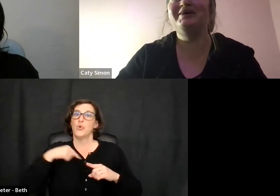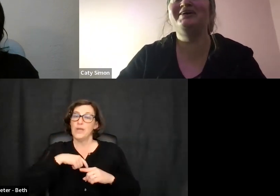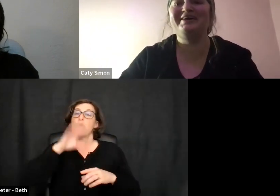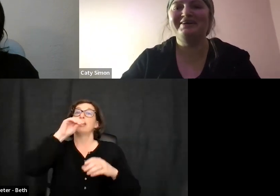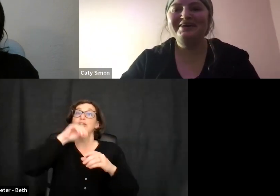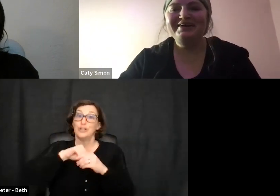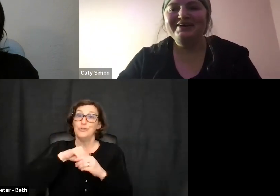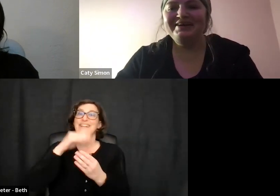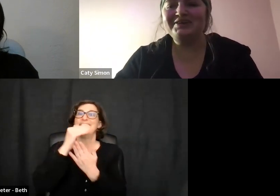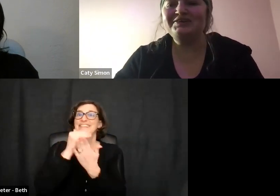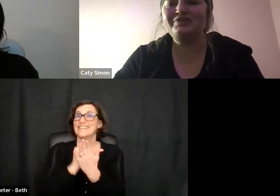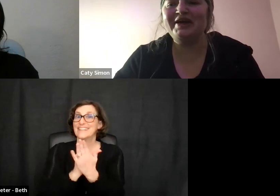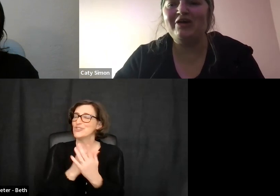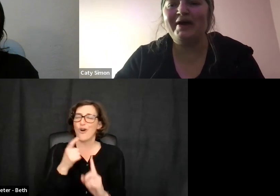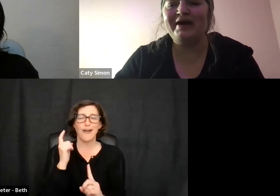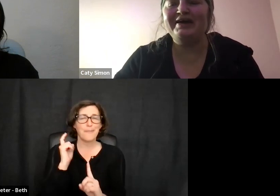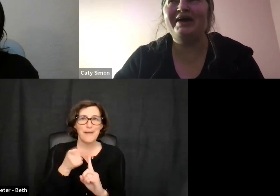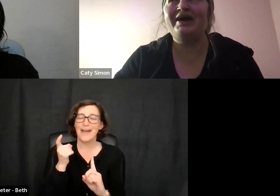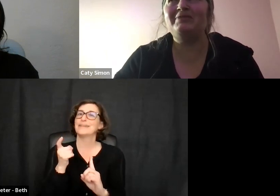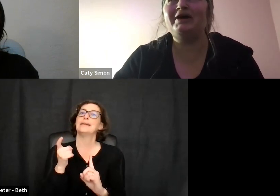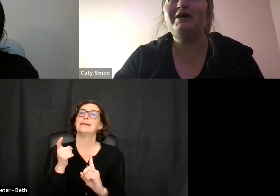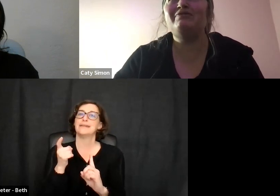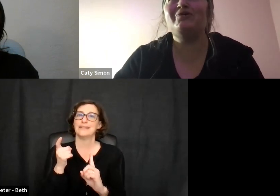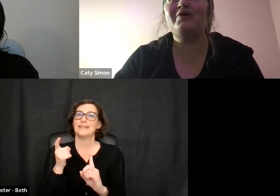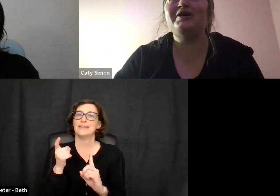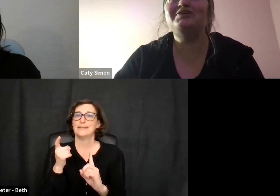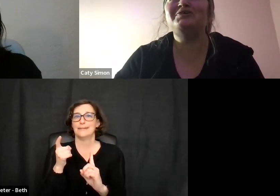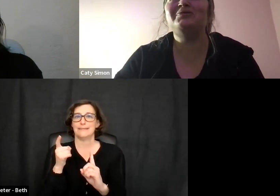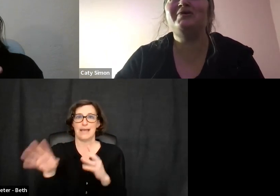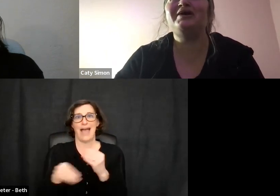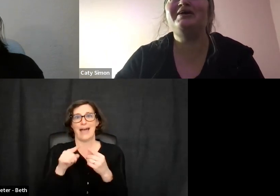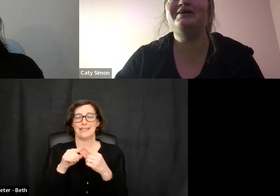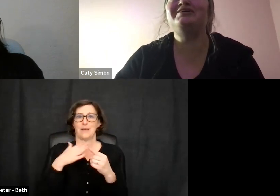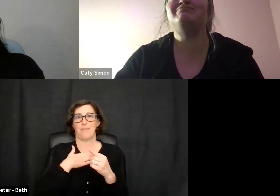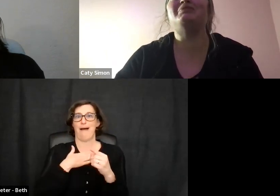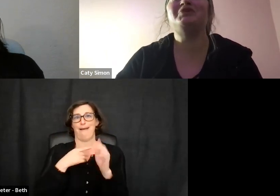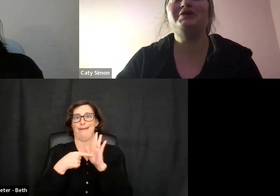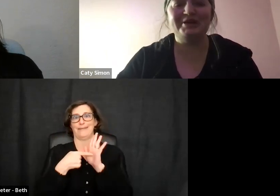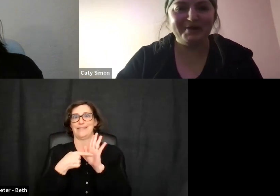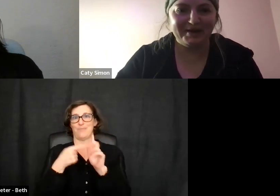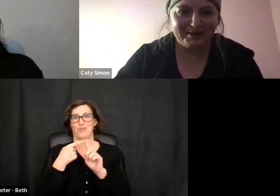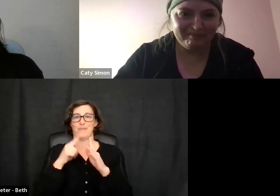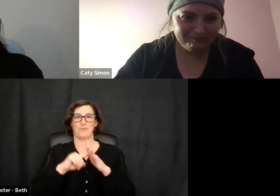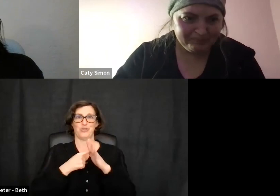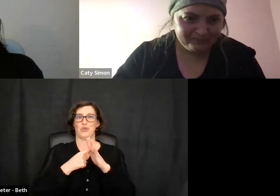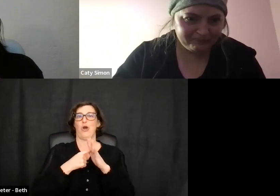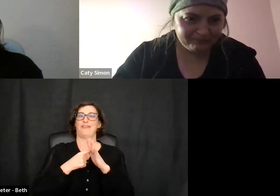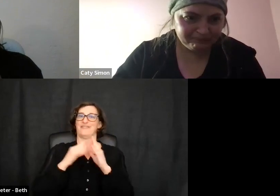to to string out my metaphor into absurdity. But